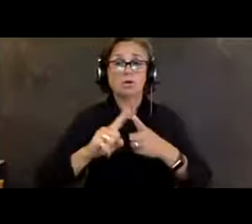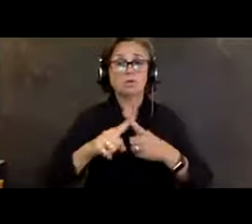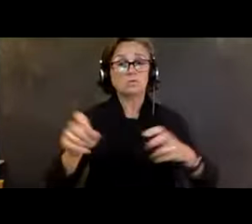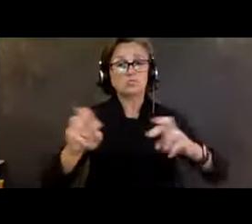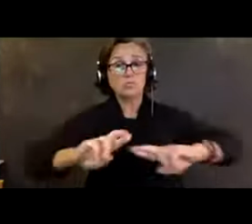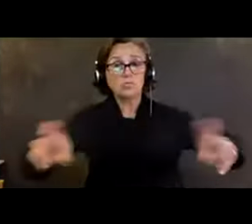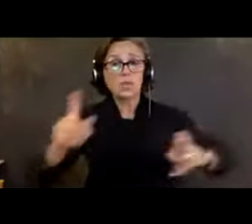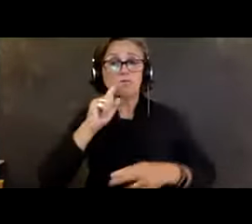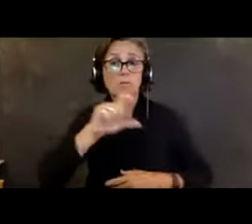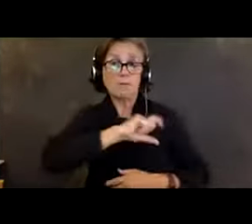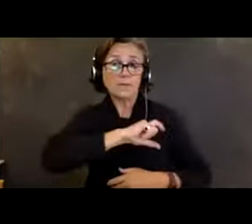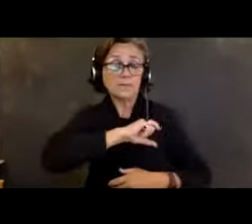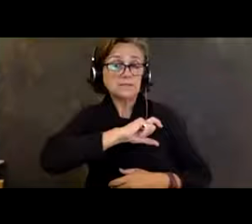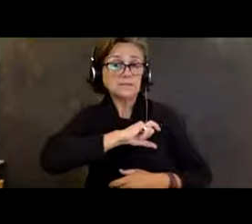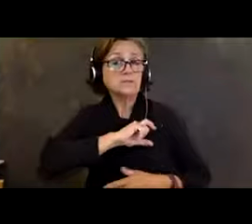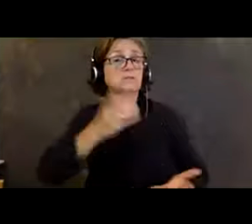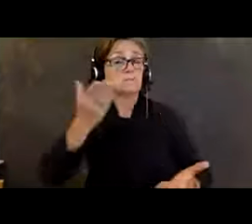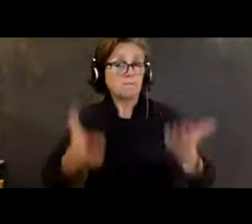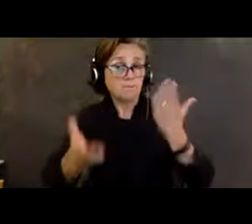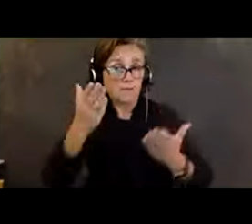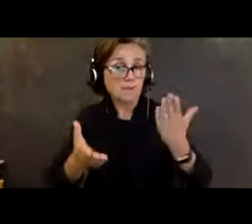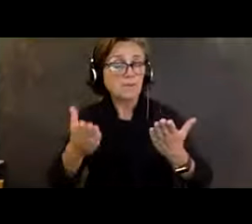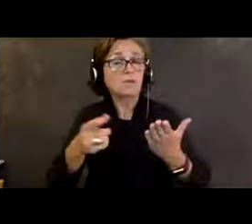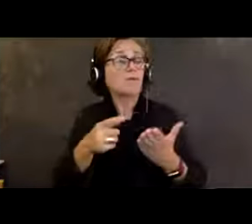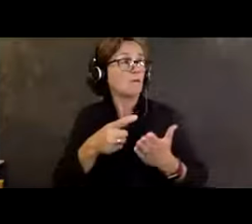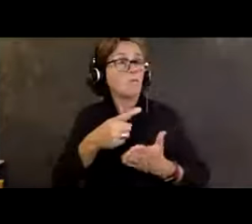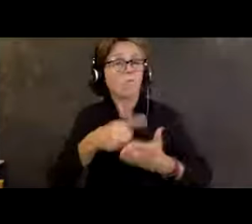potentially how the world is going to may see and treat them.